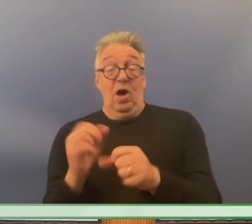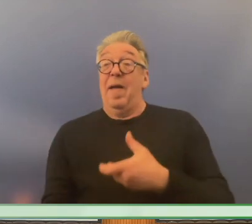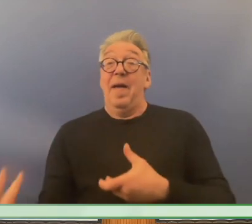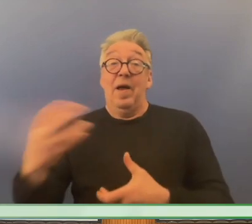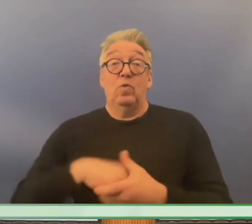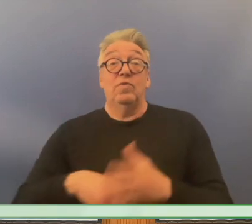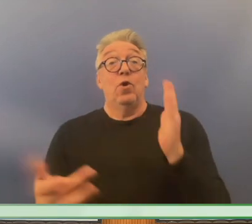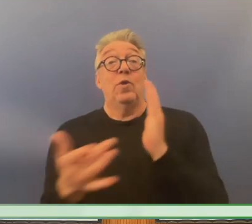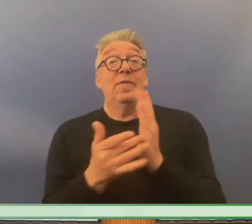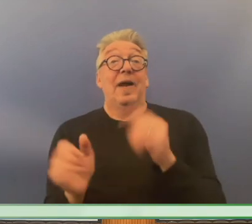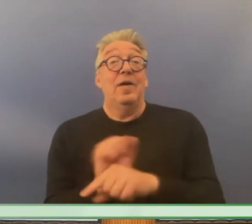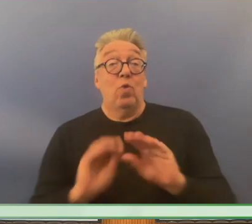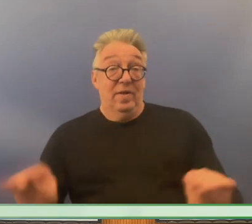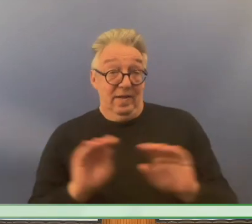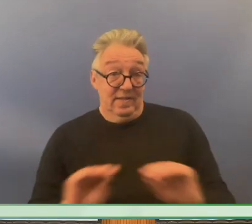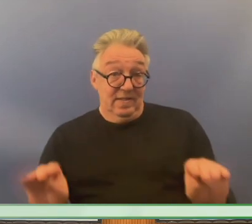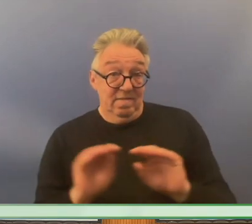trainings, and